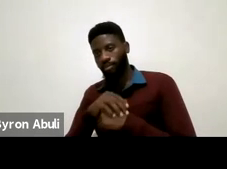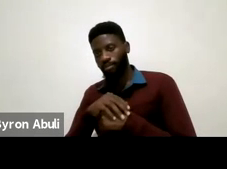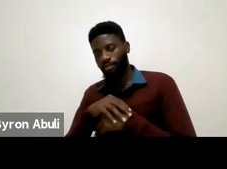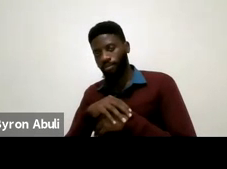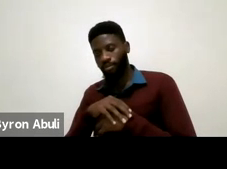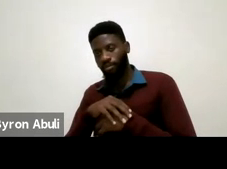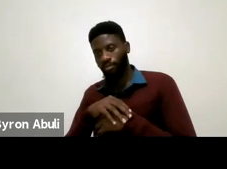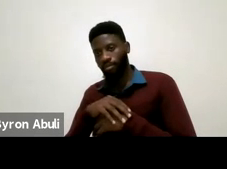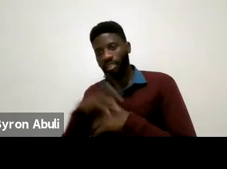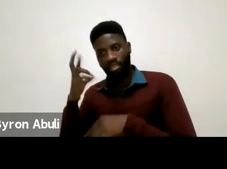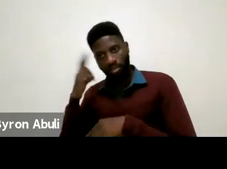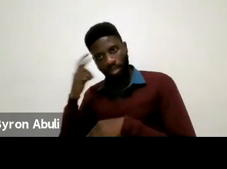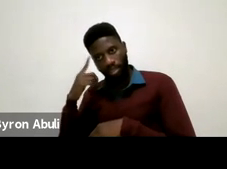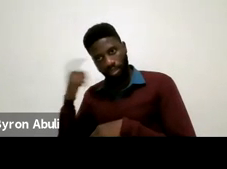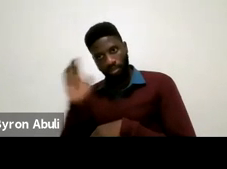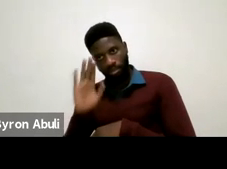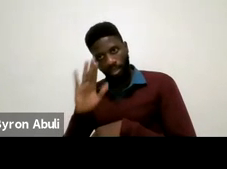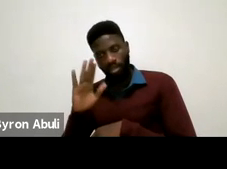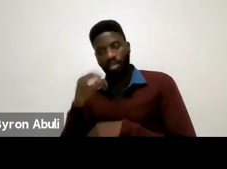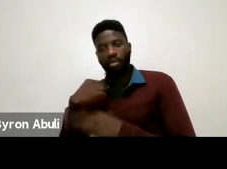your dream. I hope I've answered your question well.